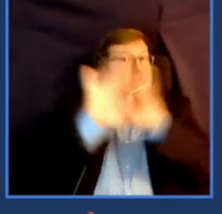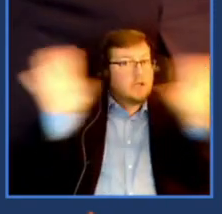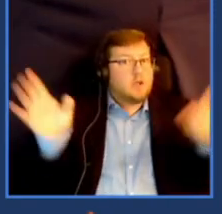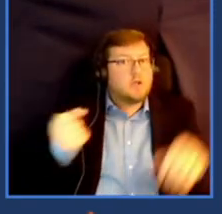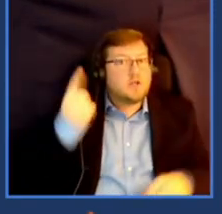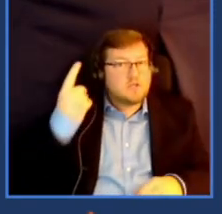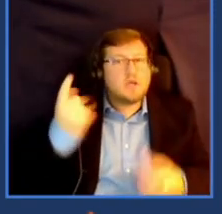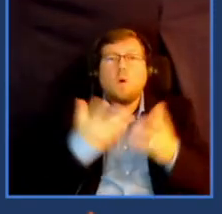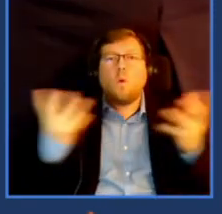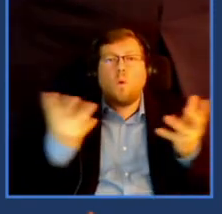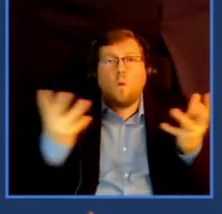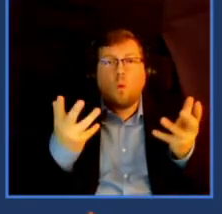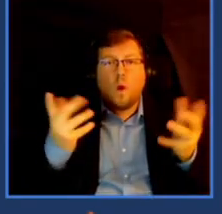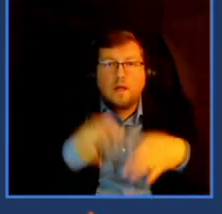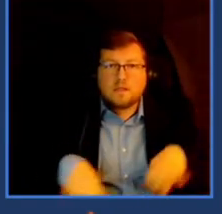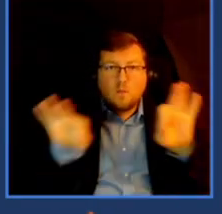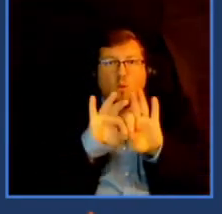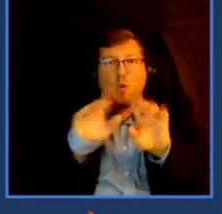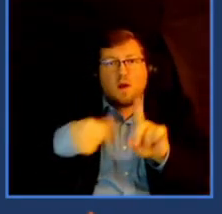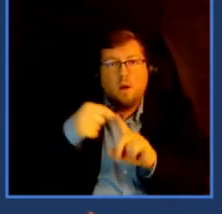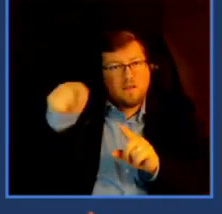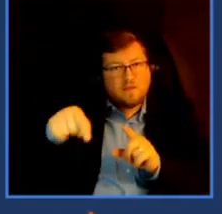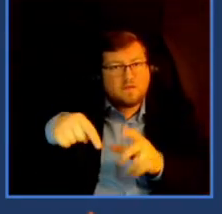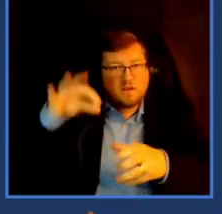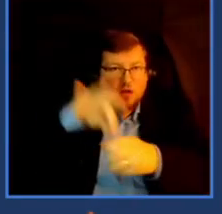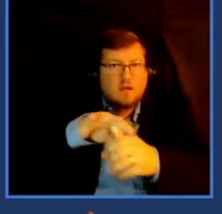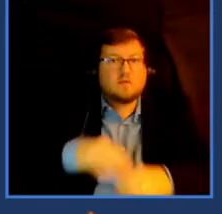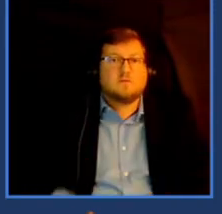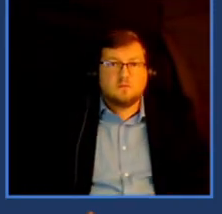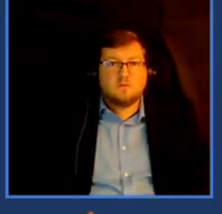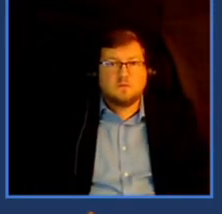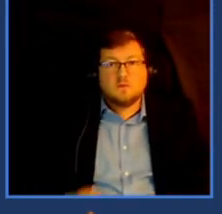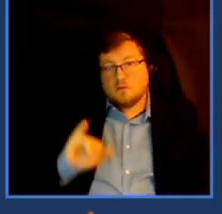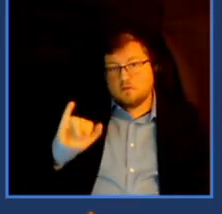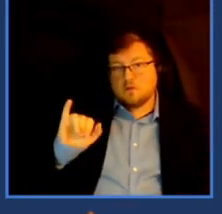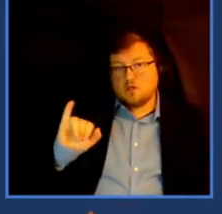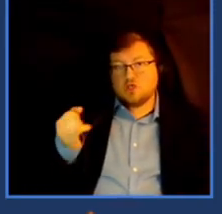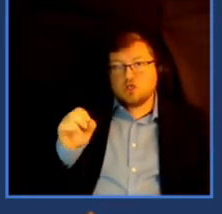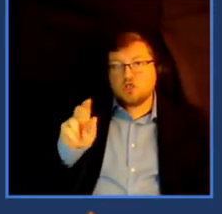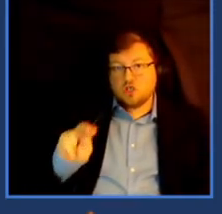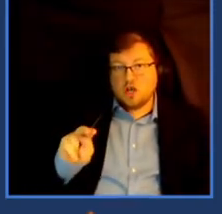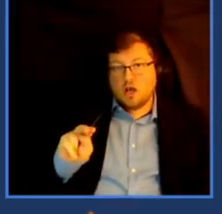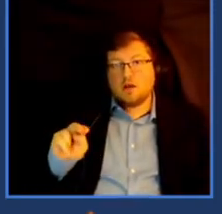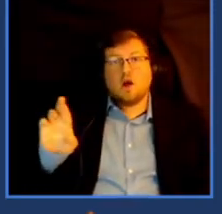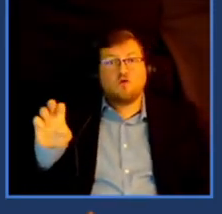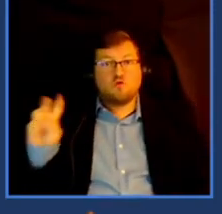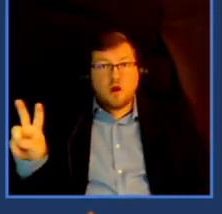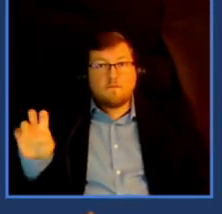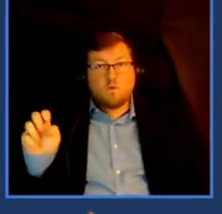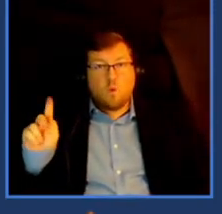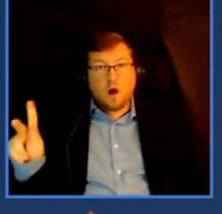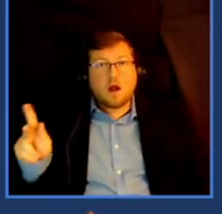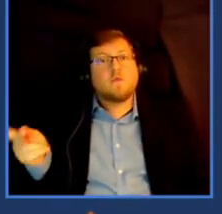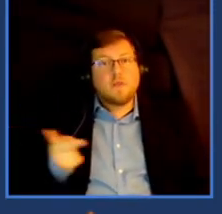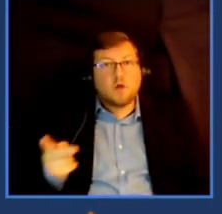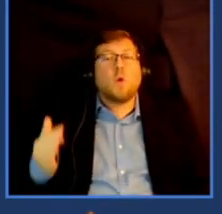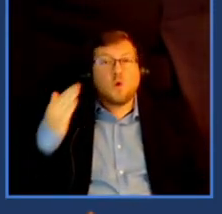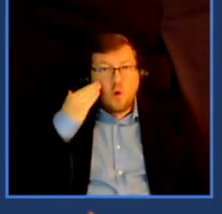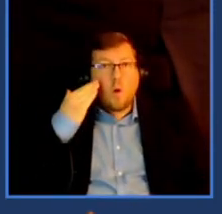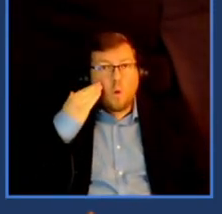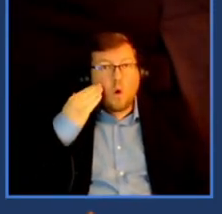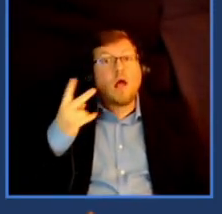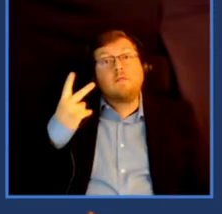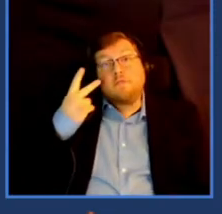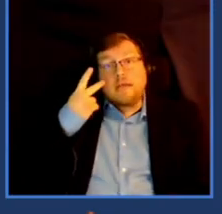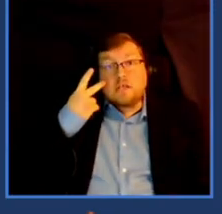stake. And John and Raphael share that optimism. They saw firsthand the power of believing